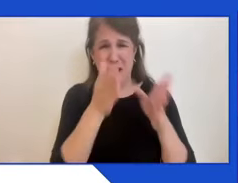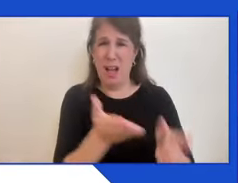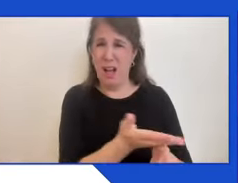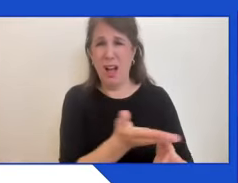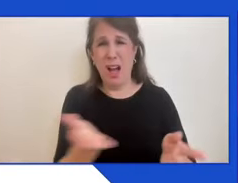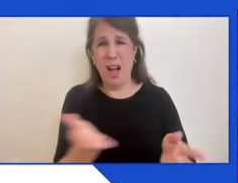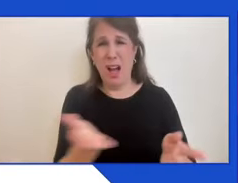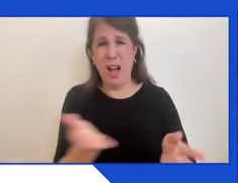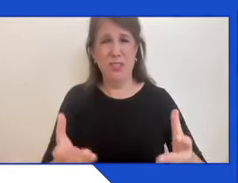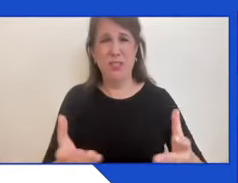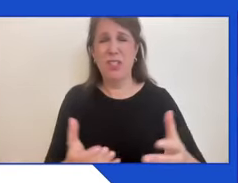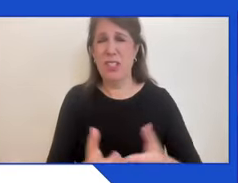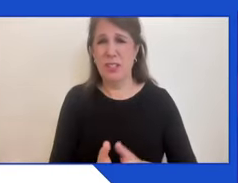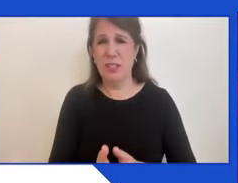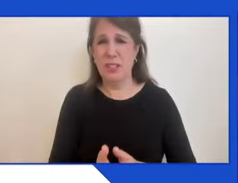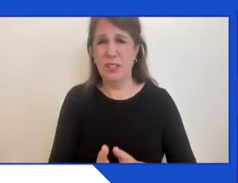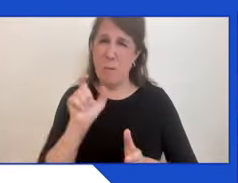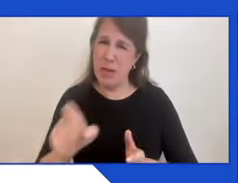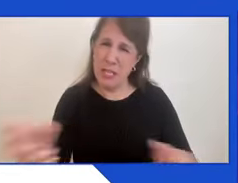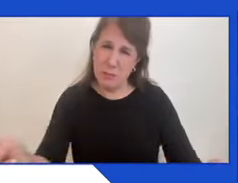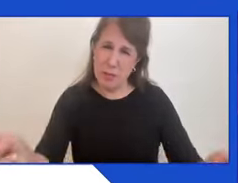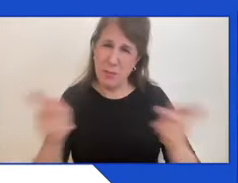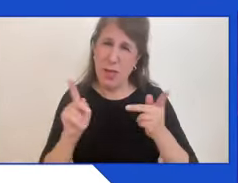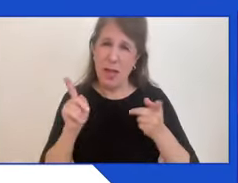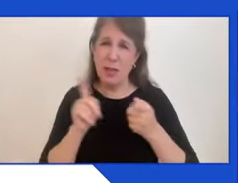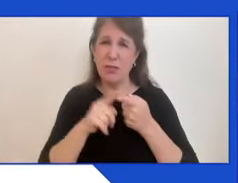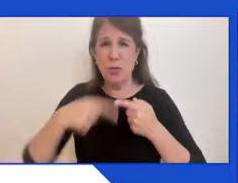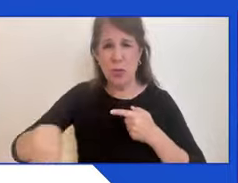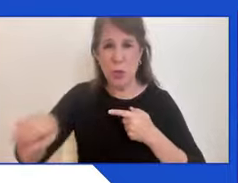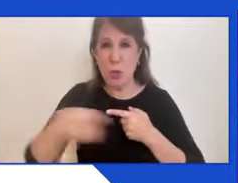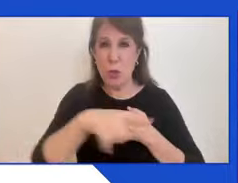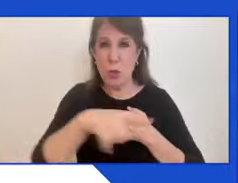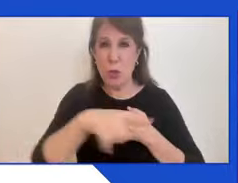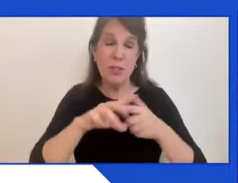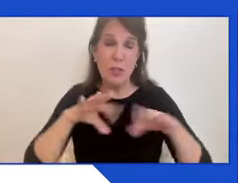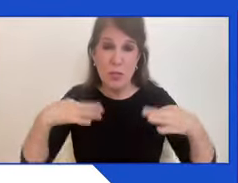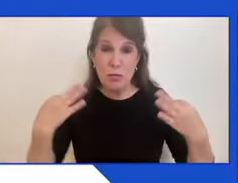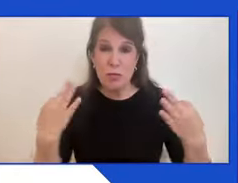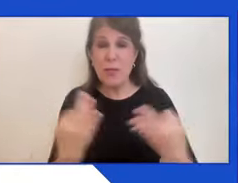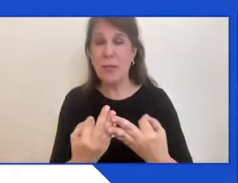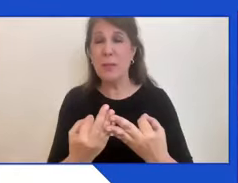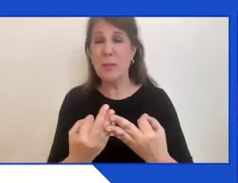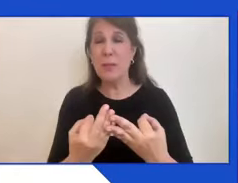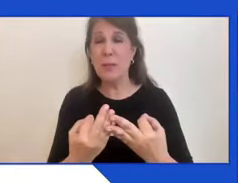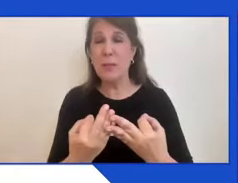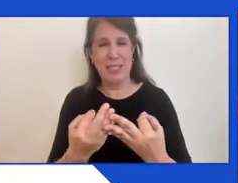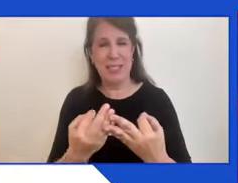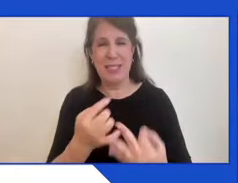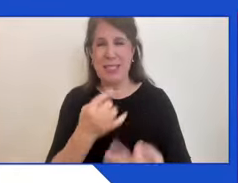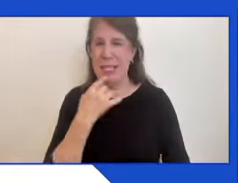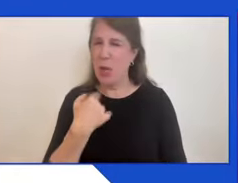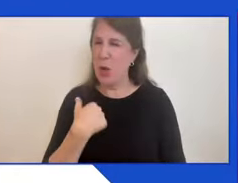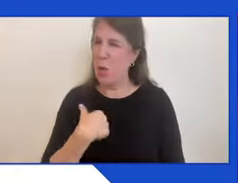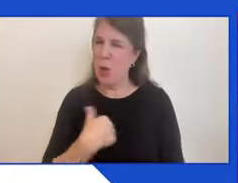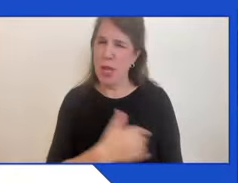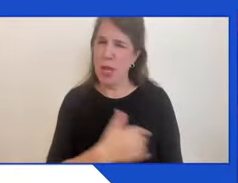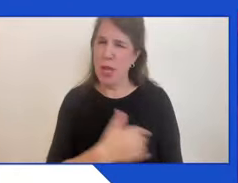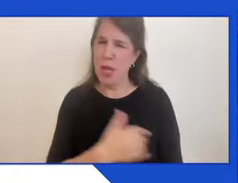To you and to the families, I say, we will leave no stone